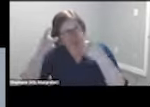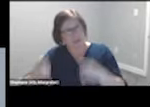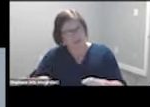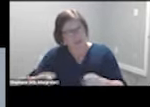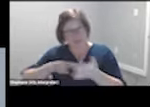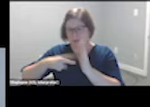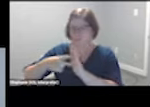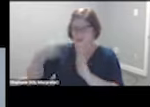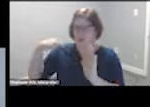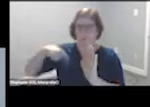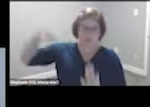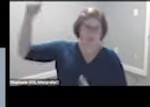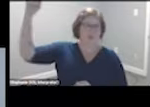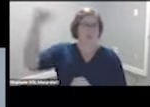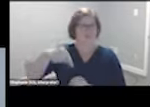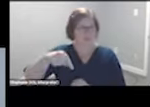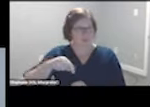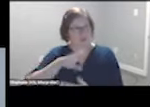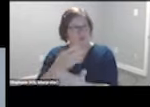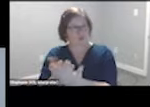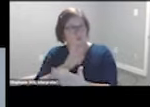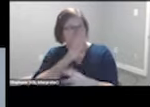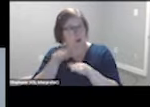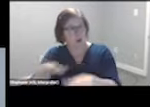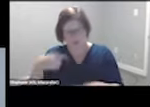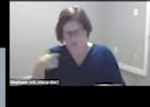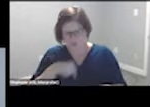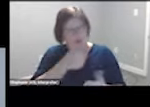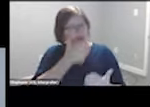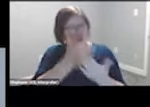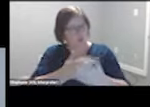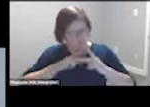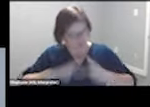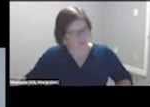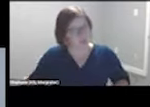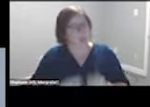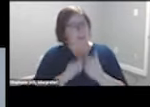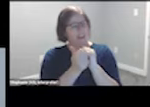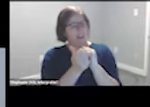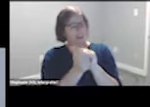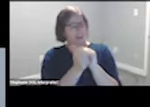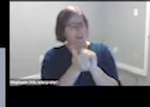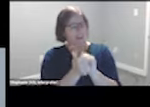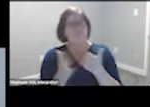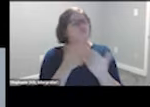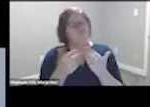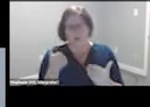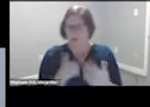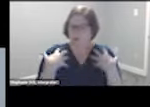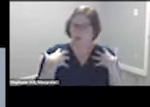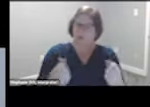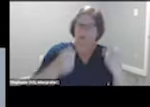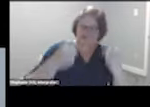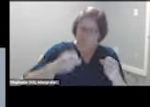our re-entry, we don't have a good physical status, and how can we do this even with the healthy status and really